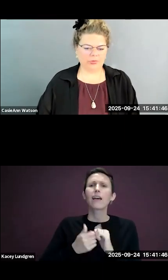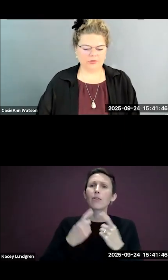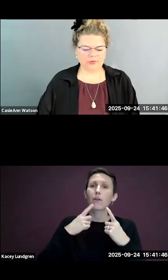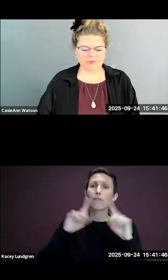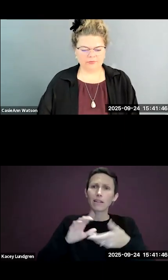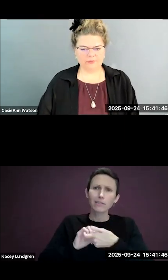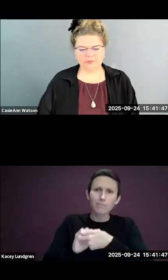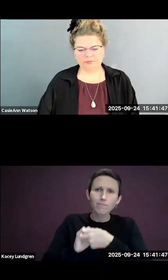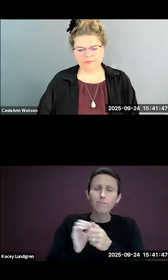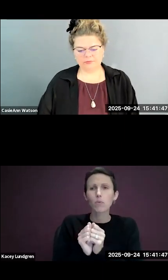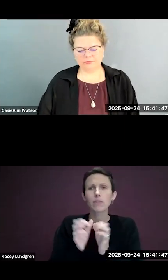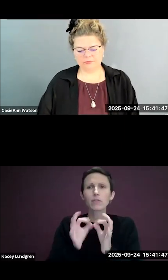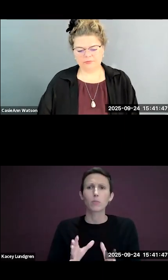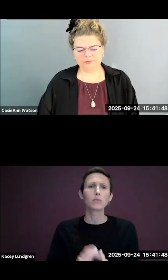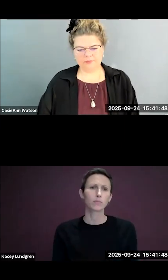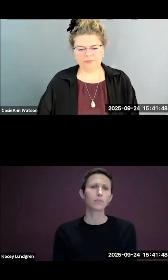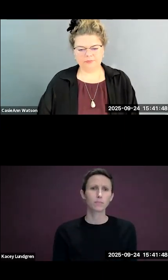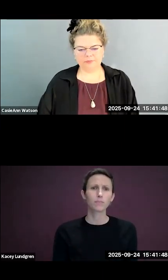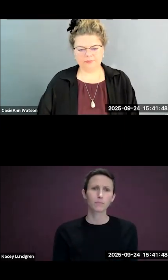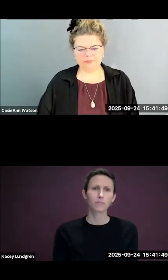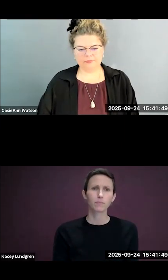with interpreters.